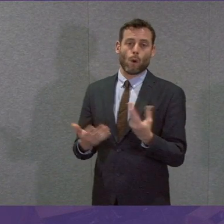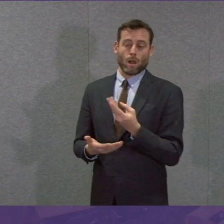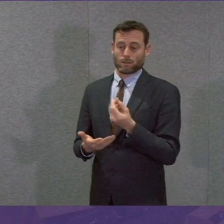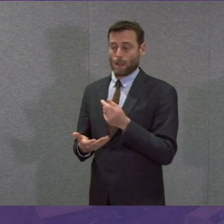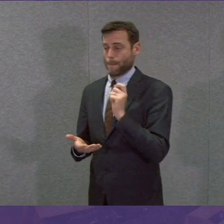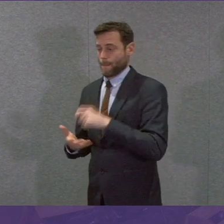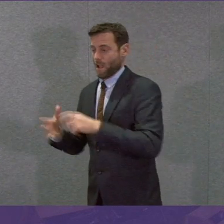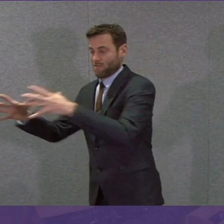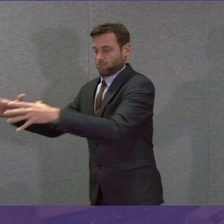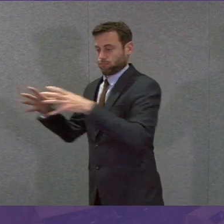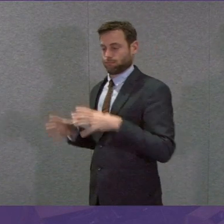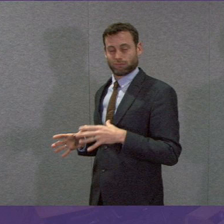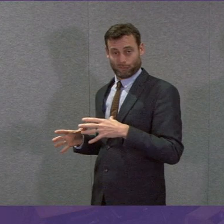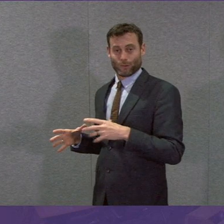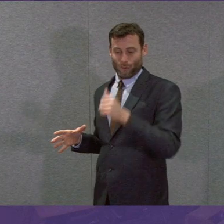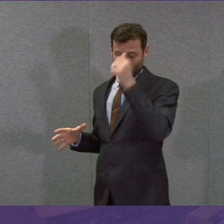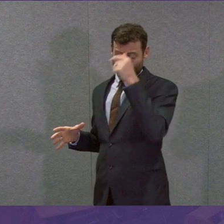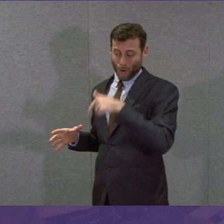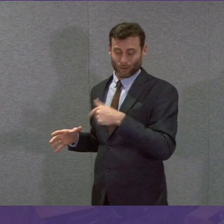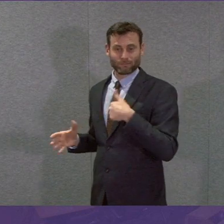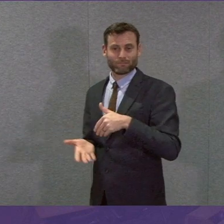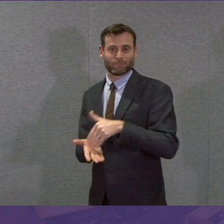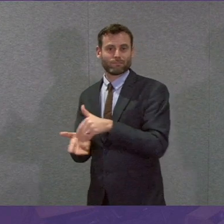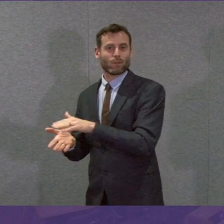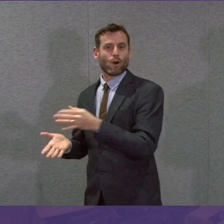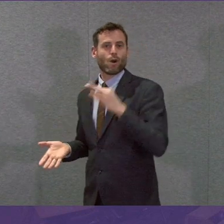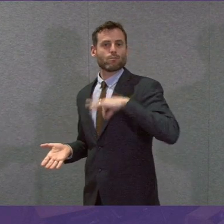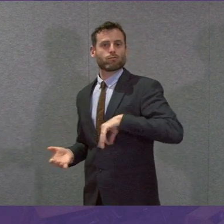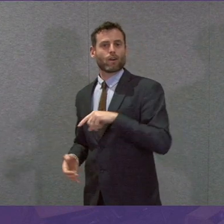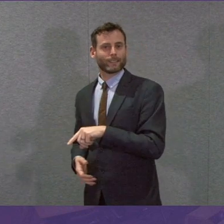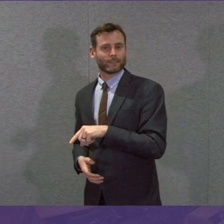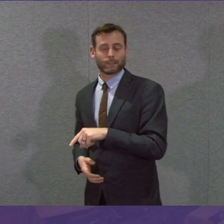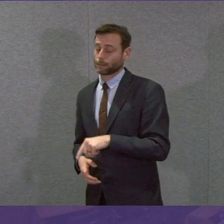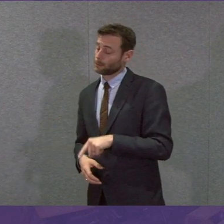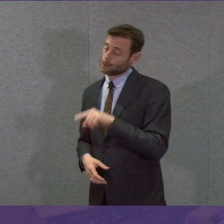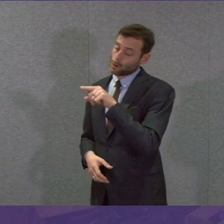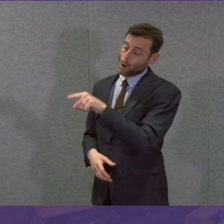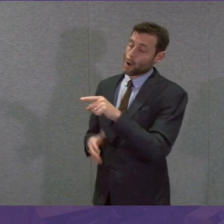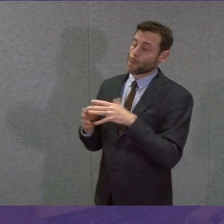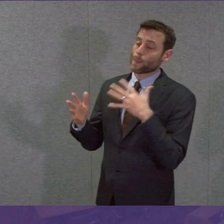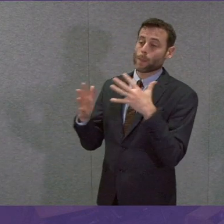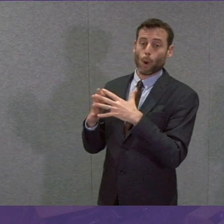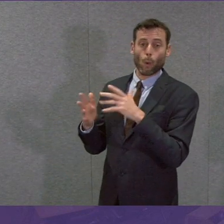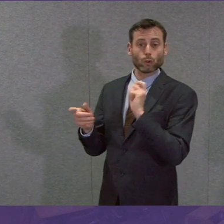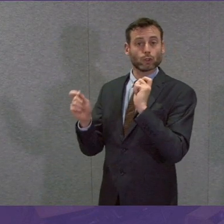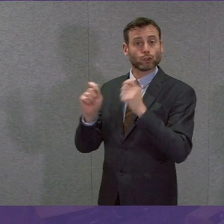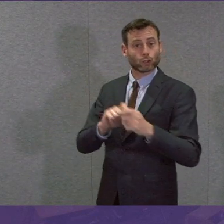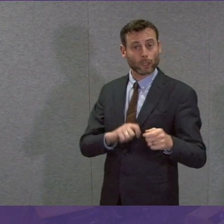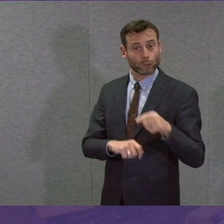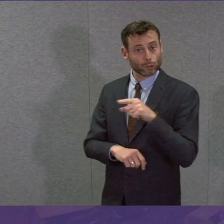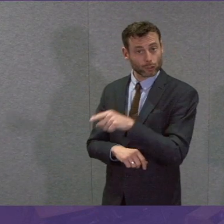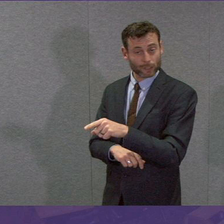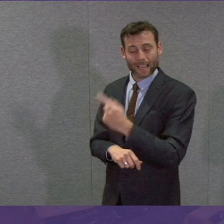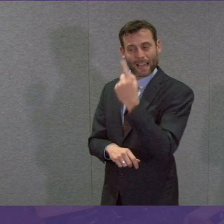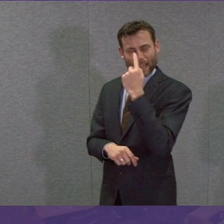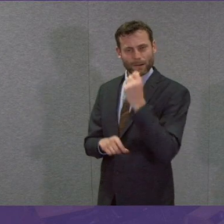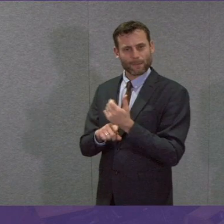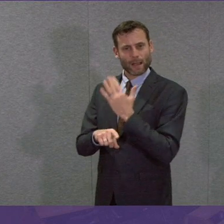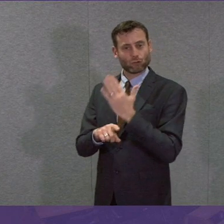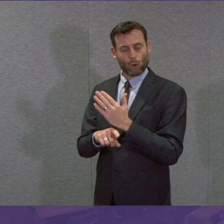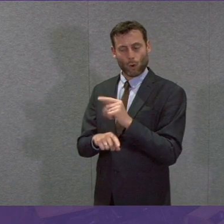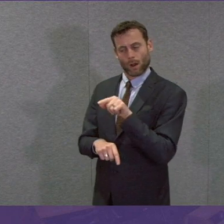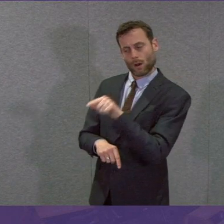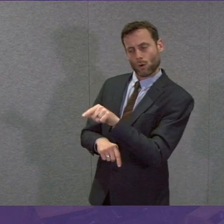in. Can this legislation, or the legislation he's looking to bring forward, protect